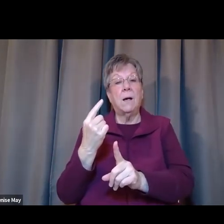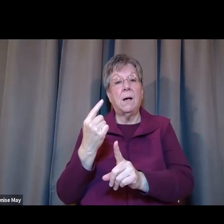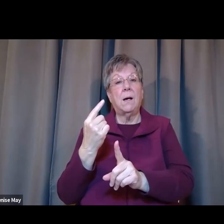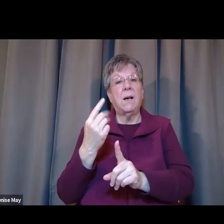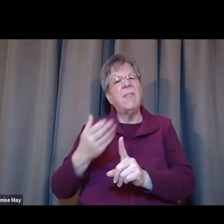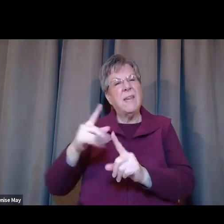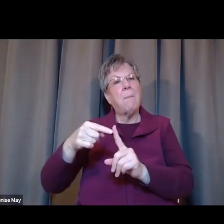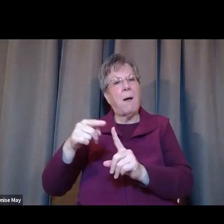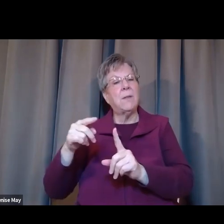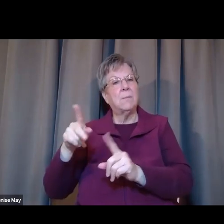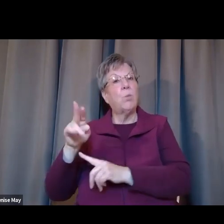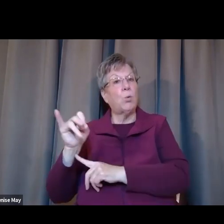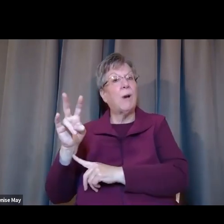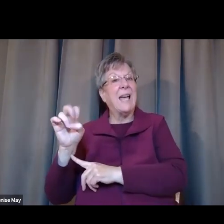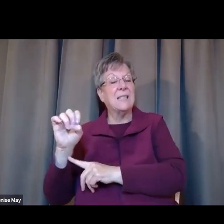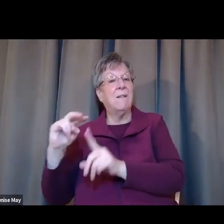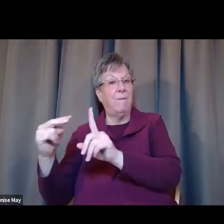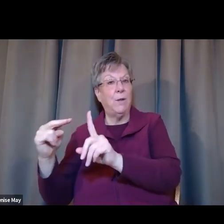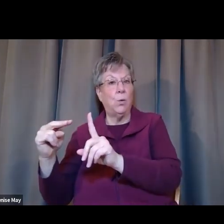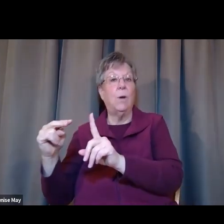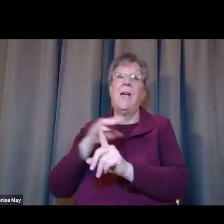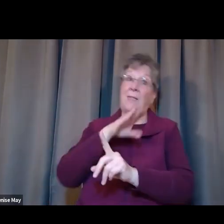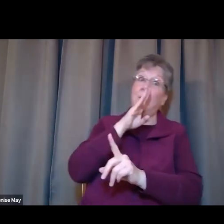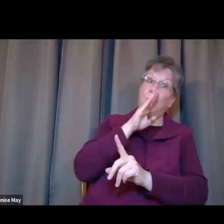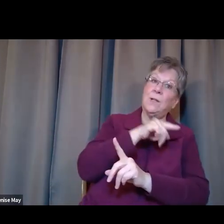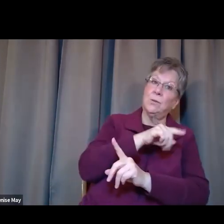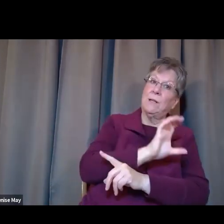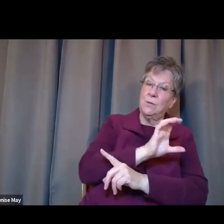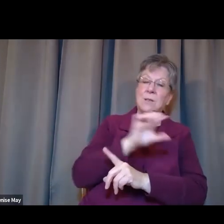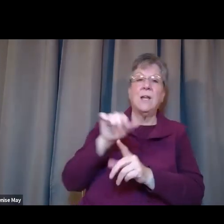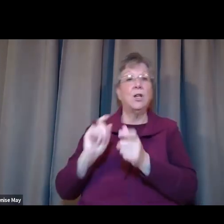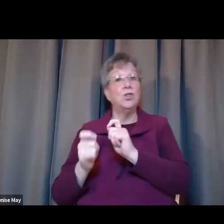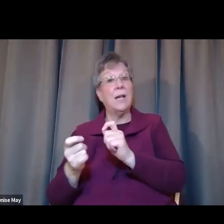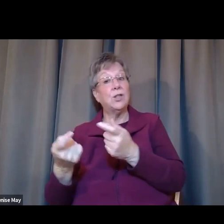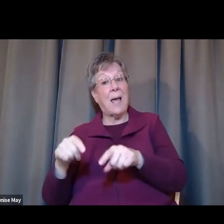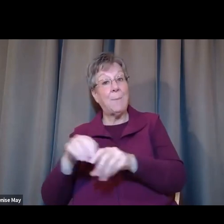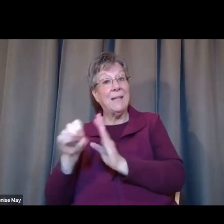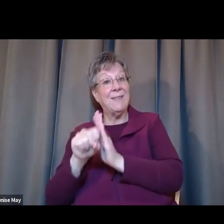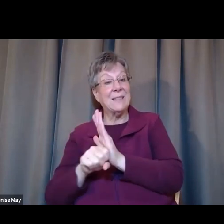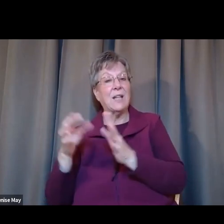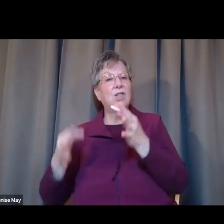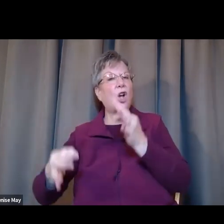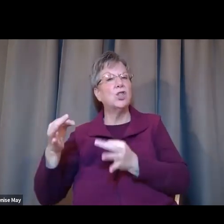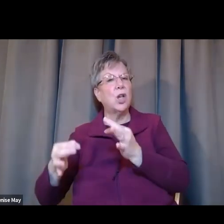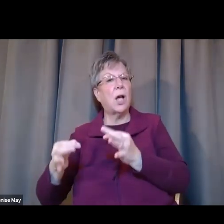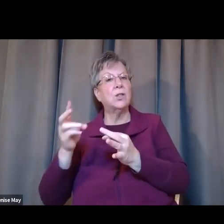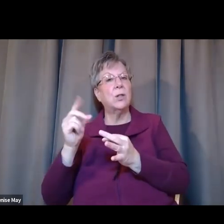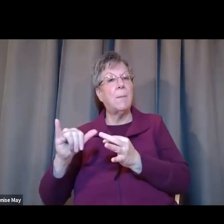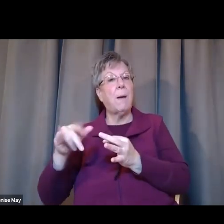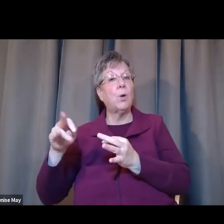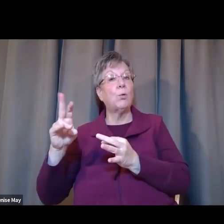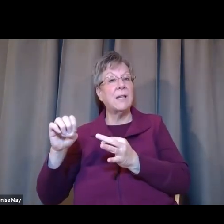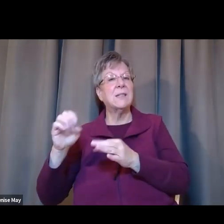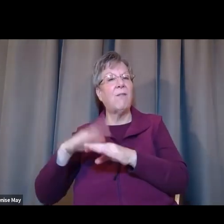that I think frustrates conservatives in this debate, is that the changes that are happening in the states are judged by progressives on the direction rather